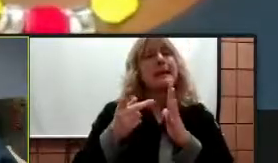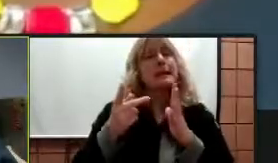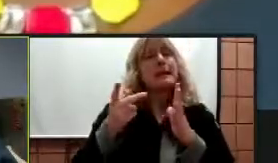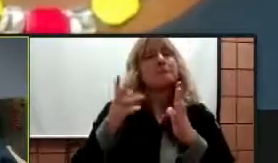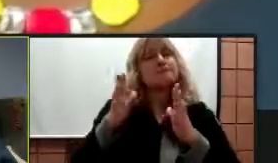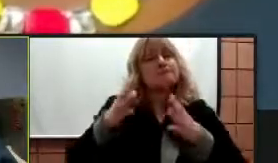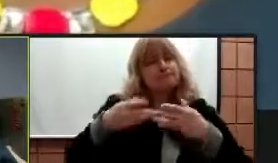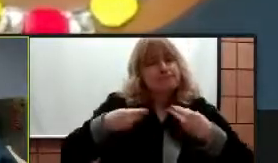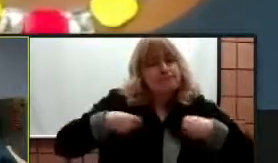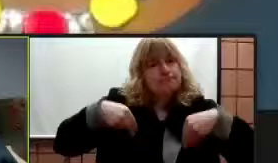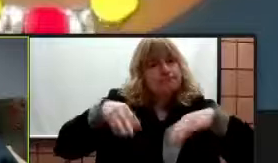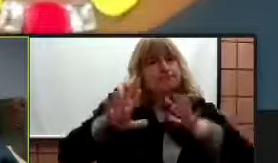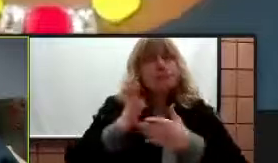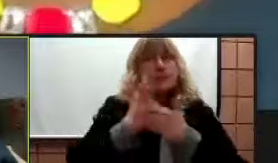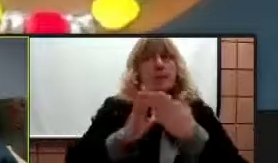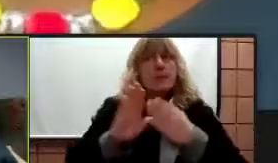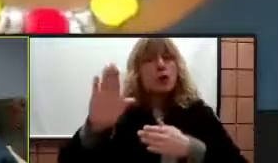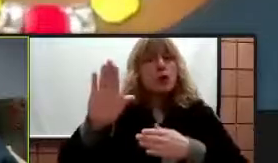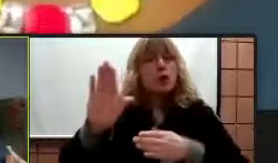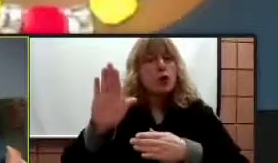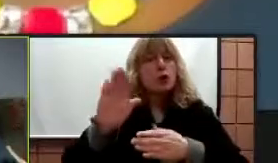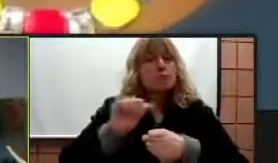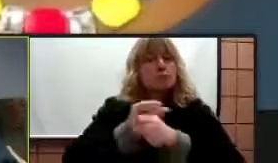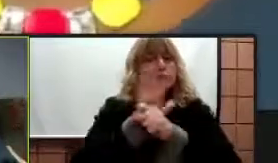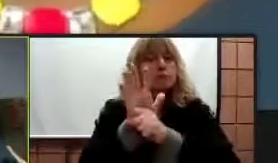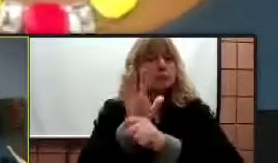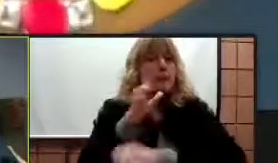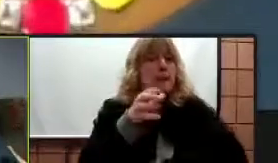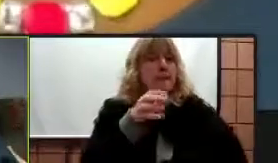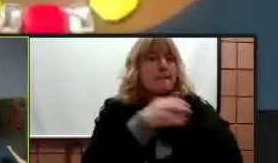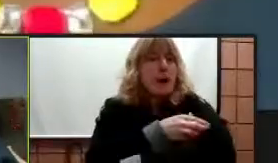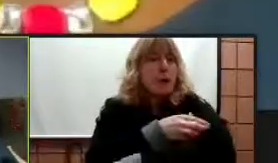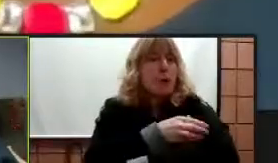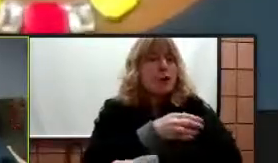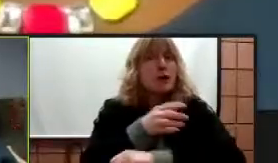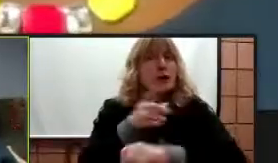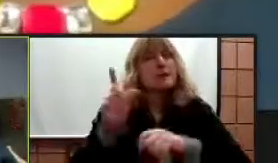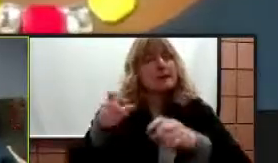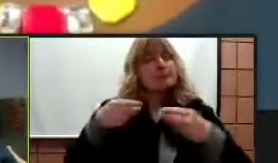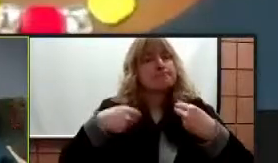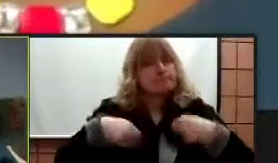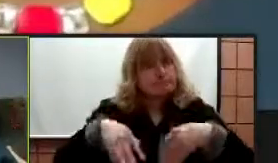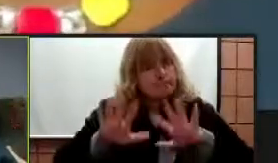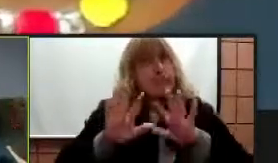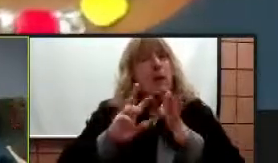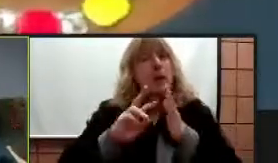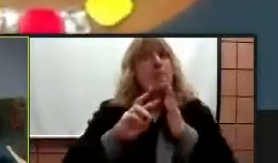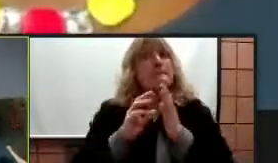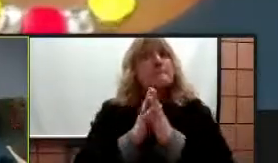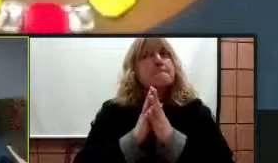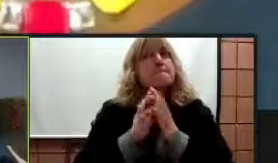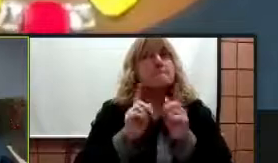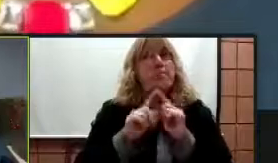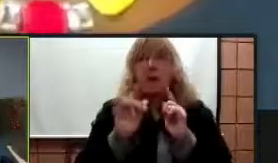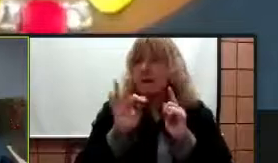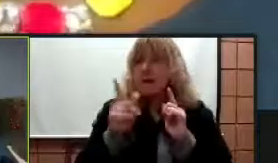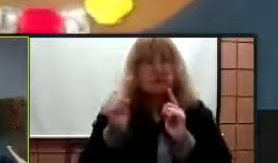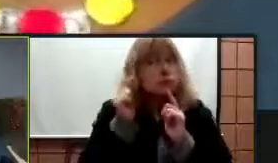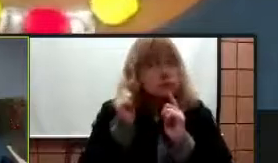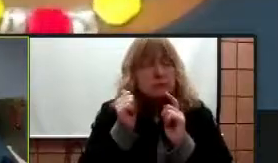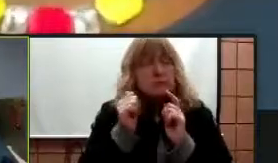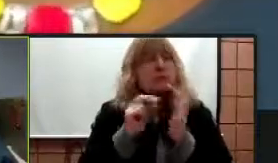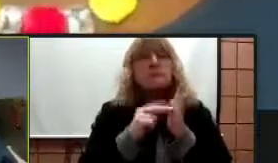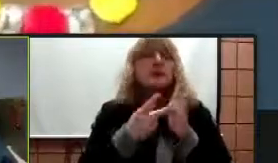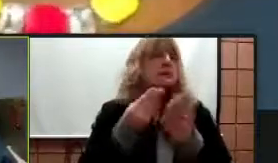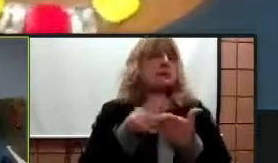going to be appropriated to the schools. Also, what has happened since yesterday, there is an